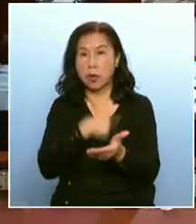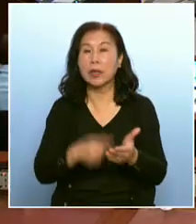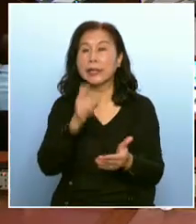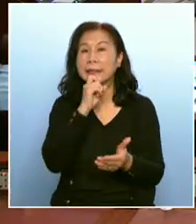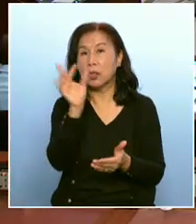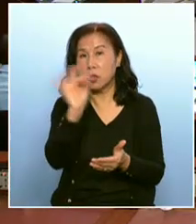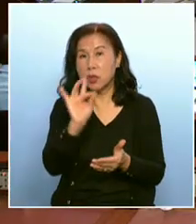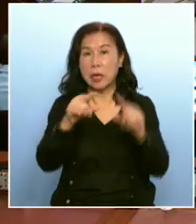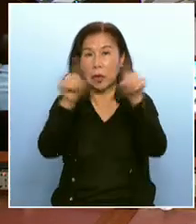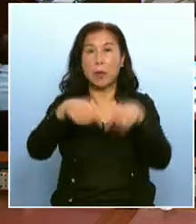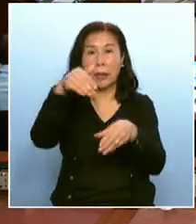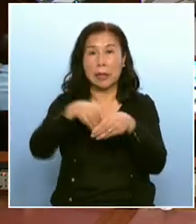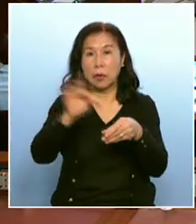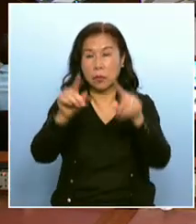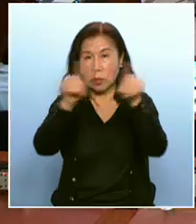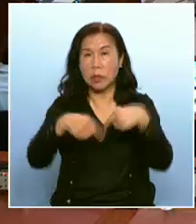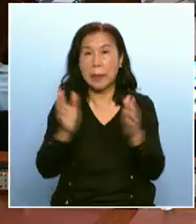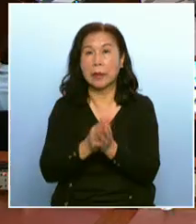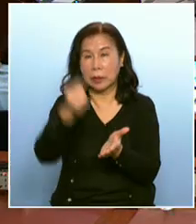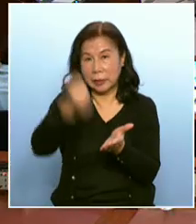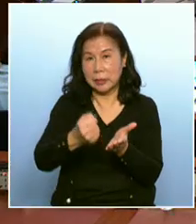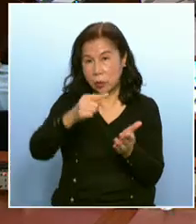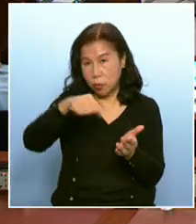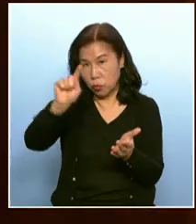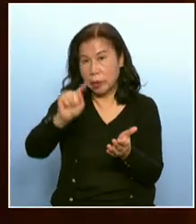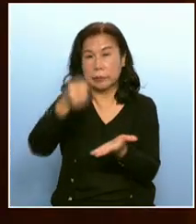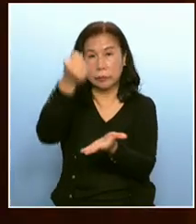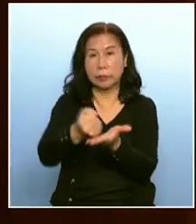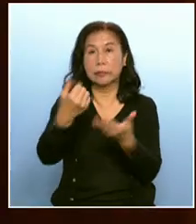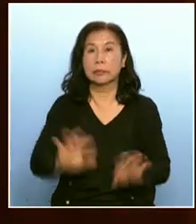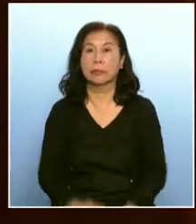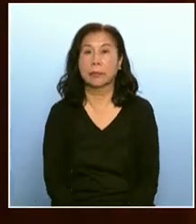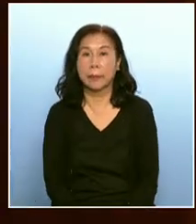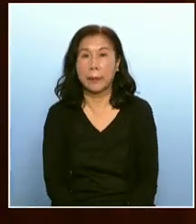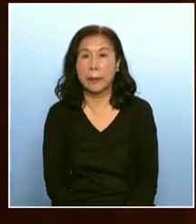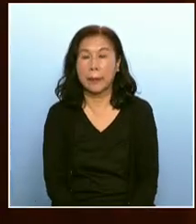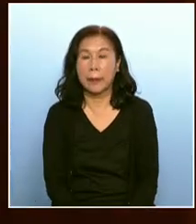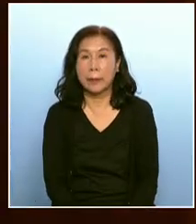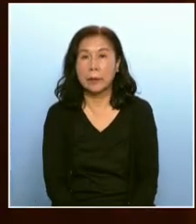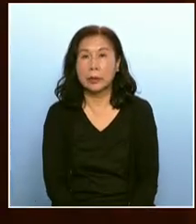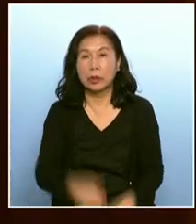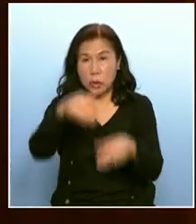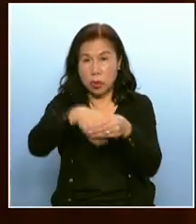member present will be given a ballot paper and a stamp of a check mark.